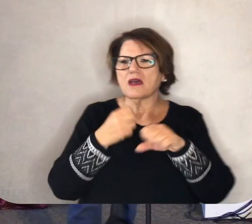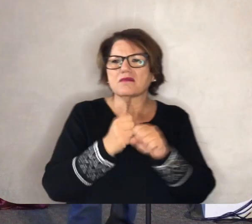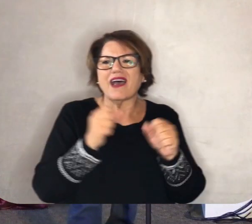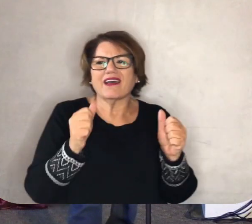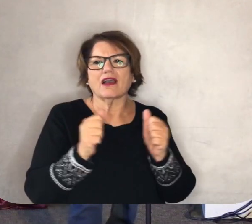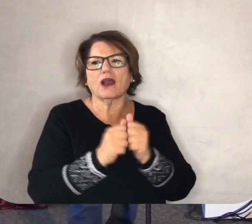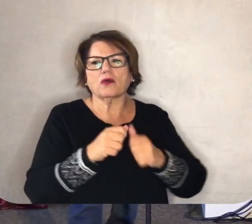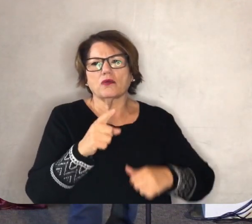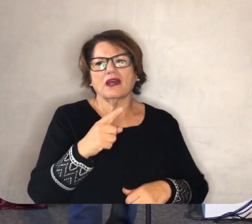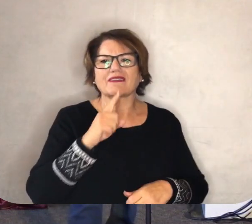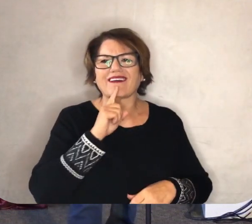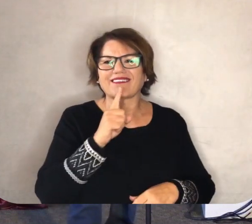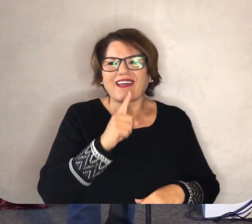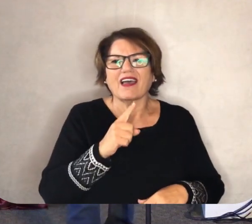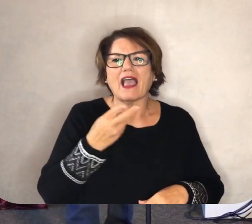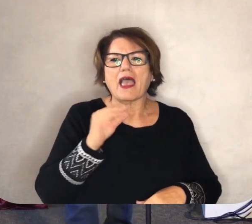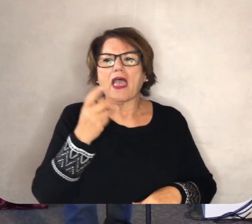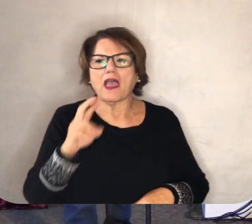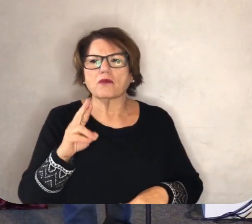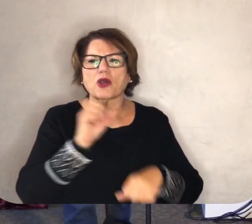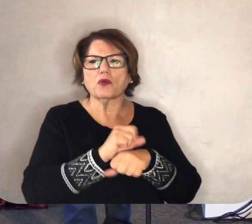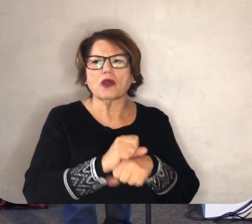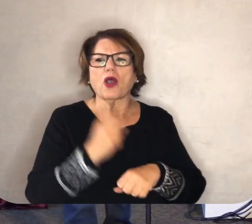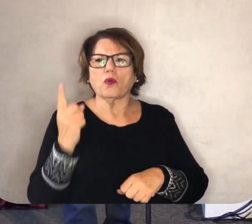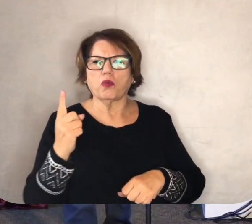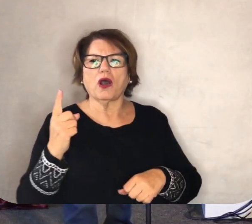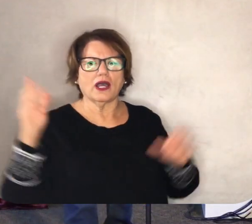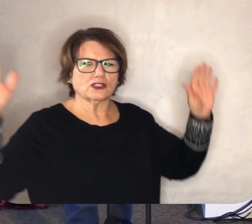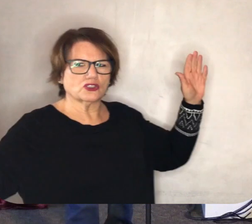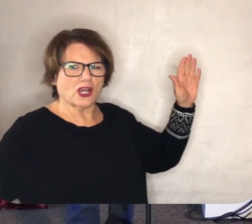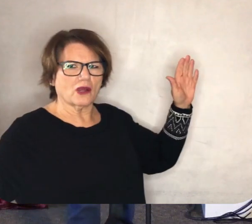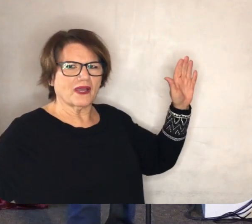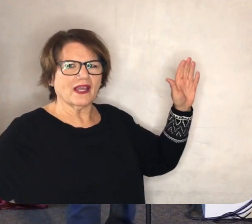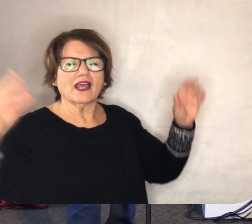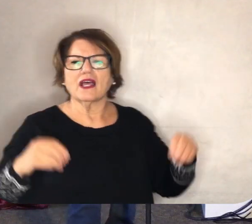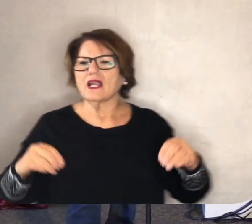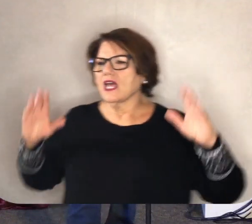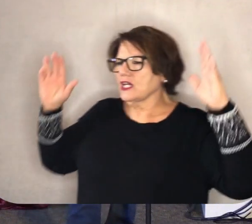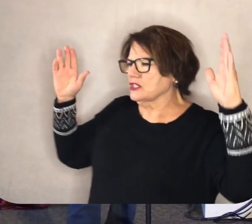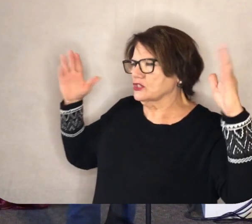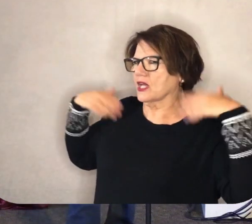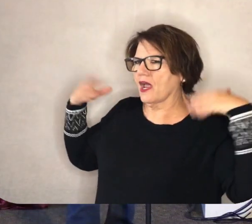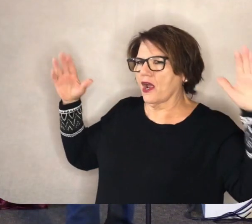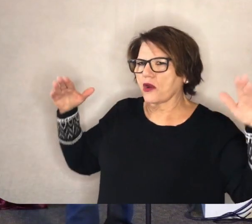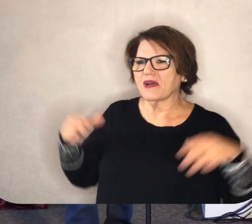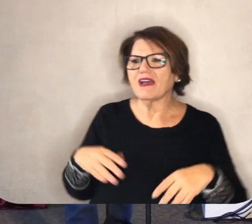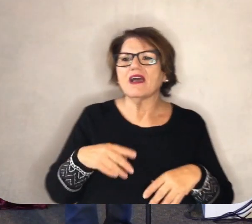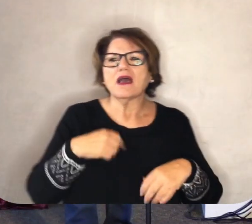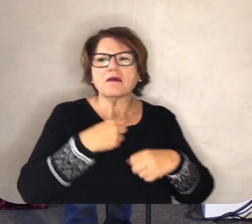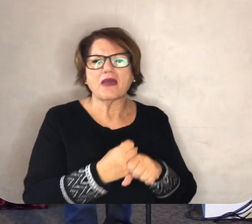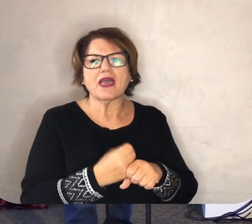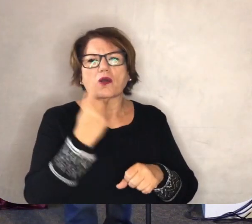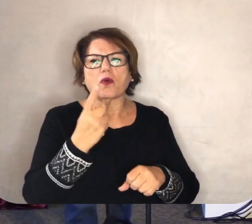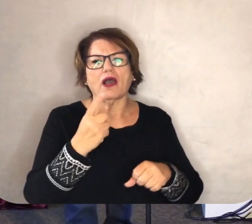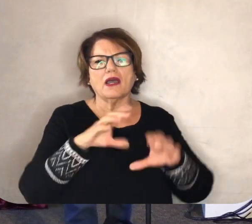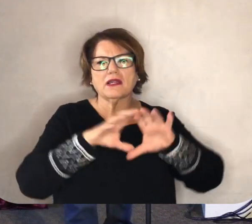2 ends of the mercy seat. And make 1 cherub at one end of the, and 1 cherub at the other end. You shall make the cherubim of one piece